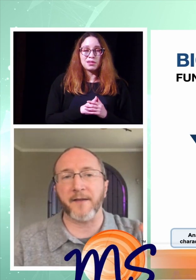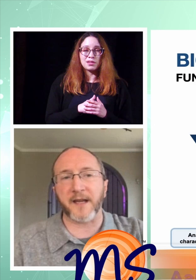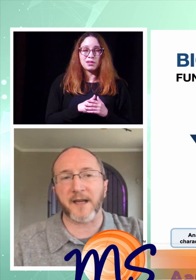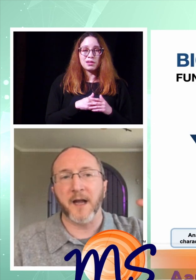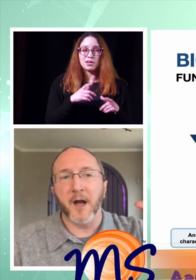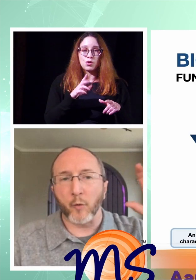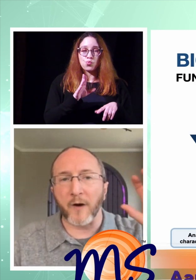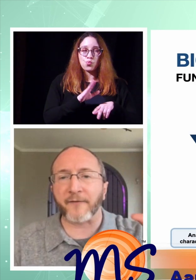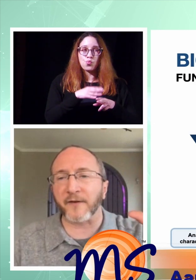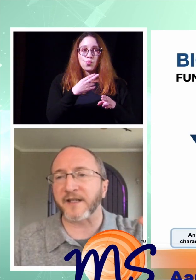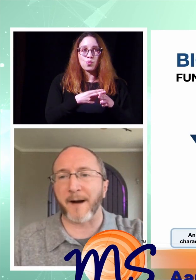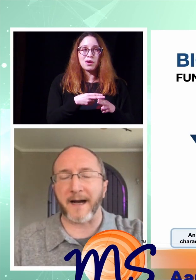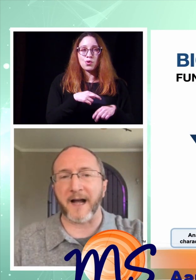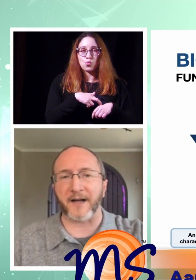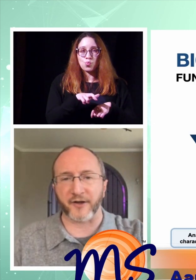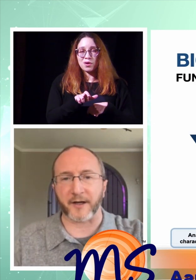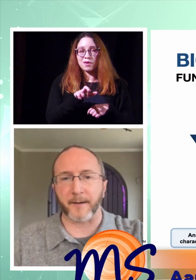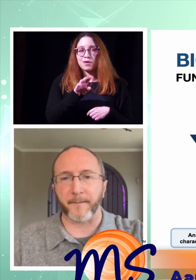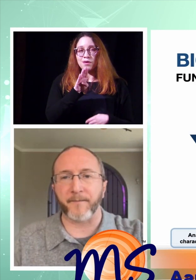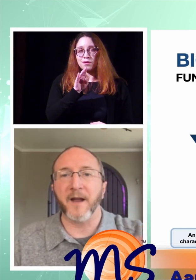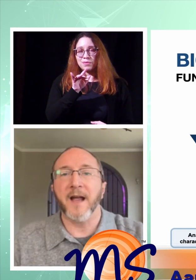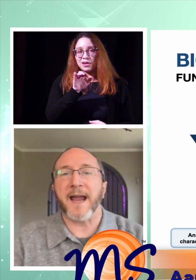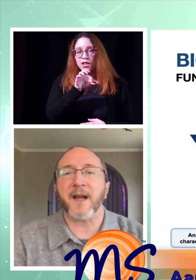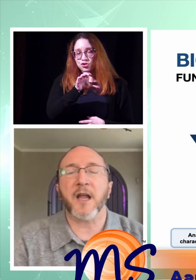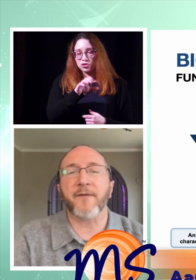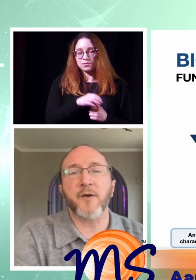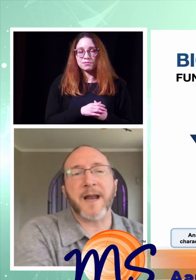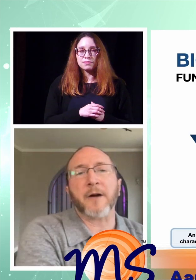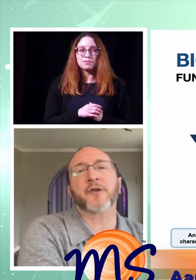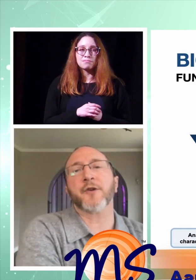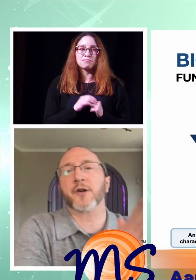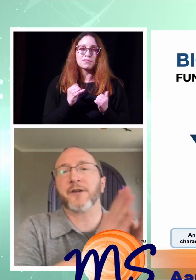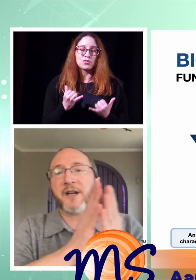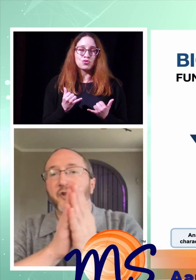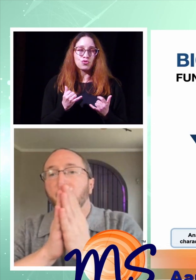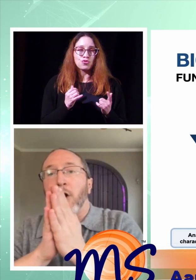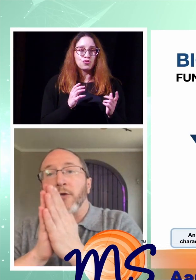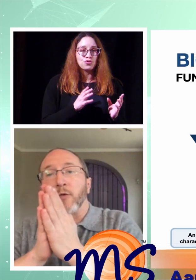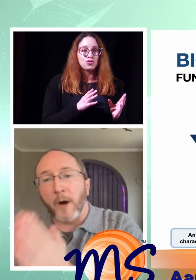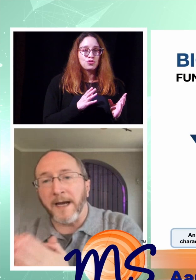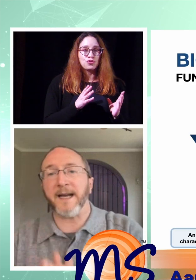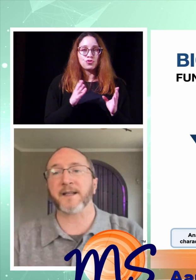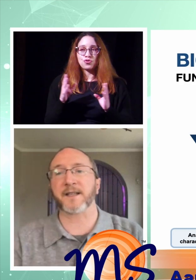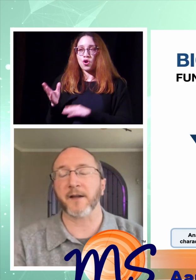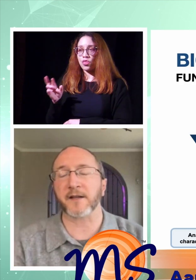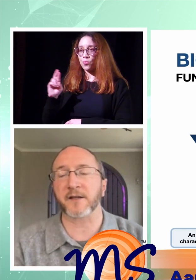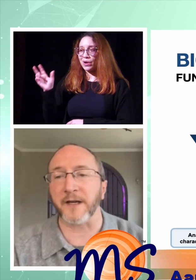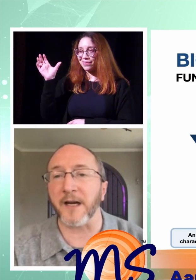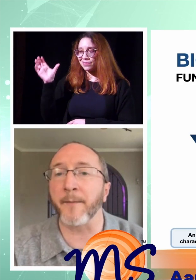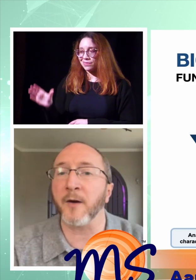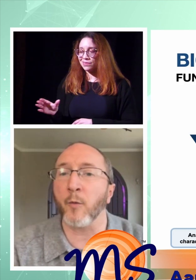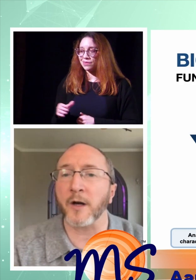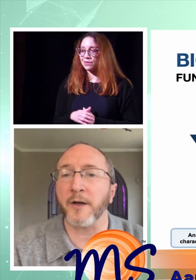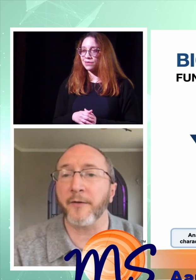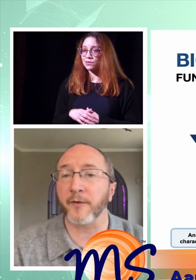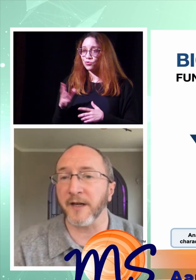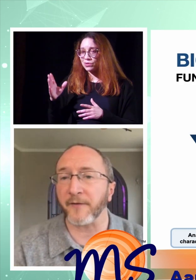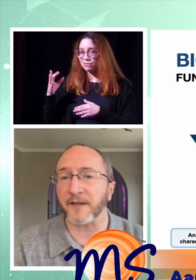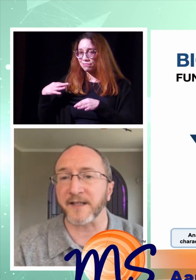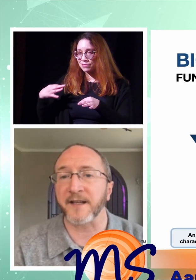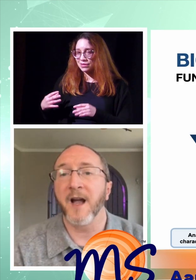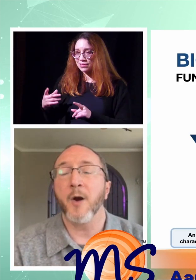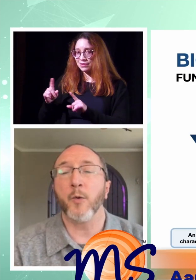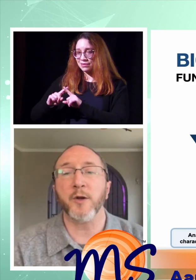call that the reference biologic. And if you now turn your attention on the right-hand side of the screen, I'm going to walk you